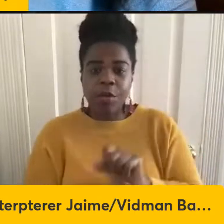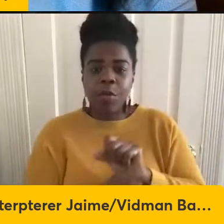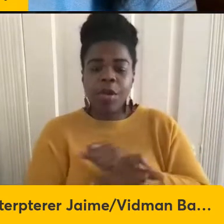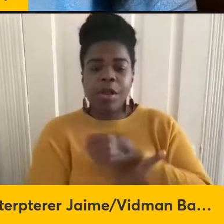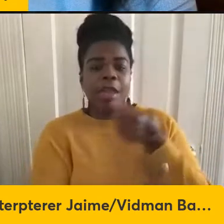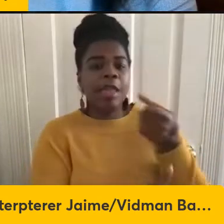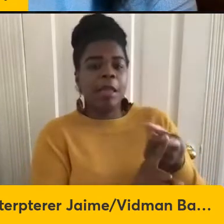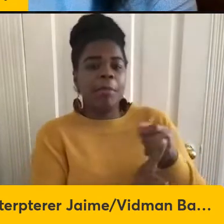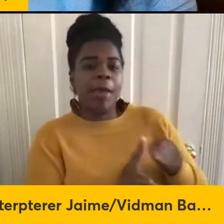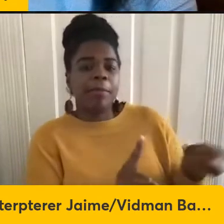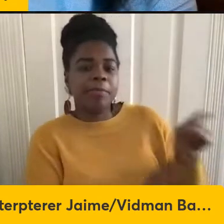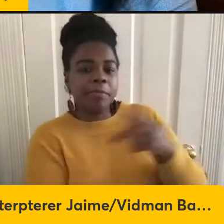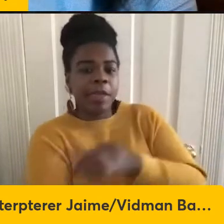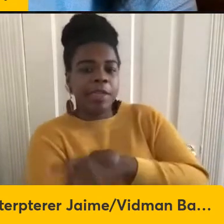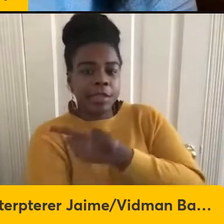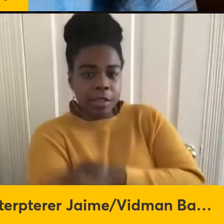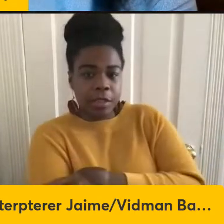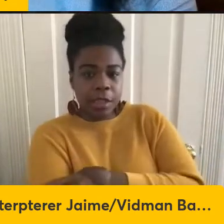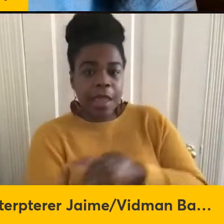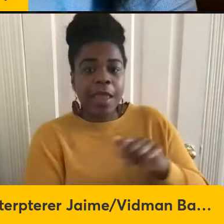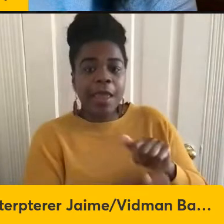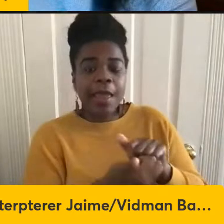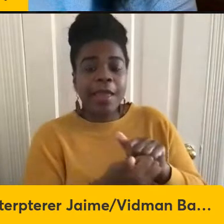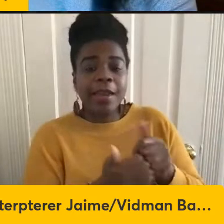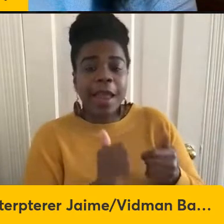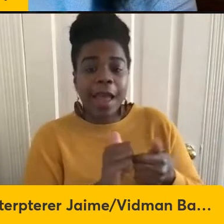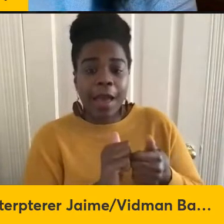patients and how they can be